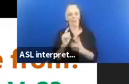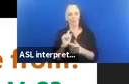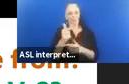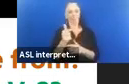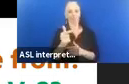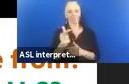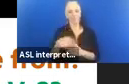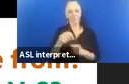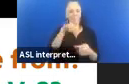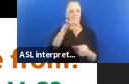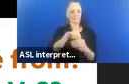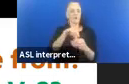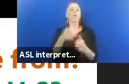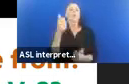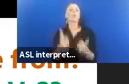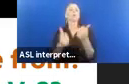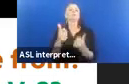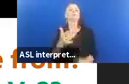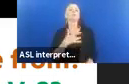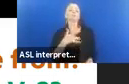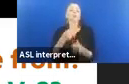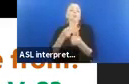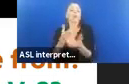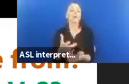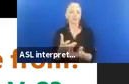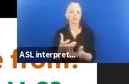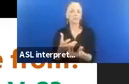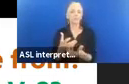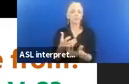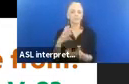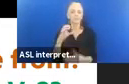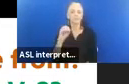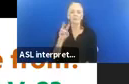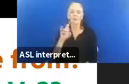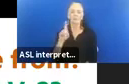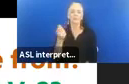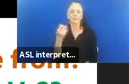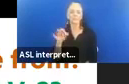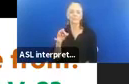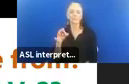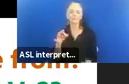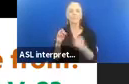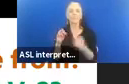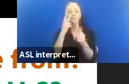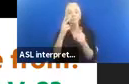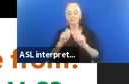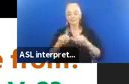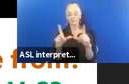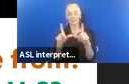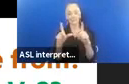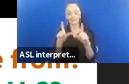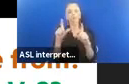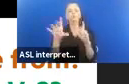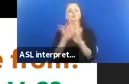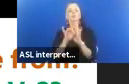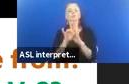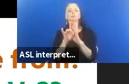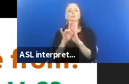to vote. So the poll should be appearing for you. And you just choose the number that it goes with. And